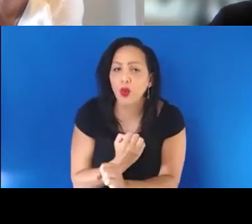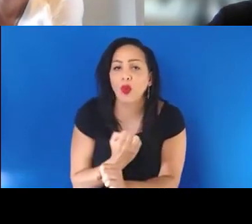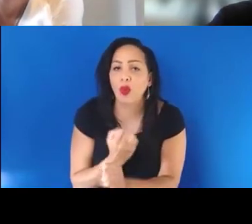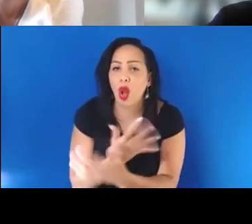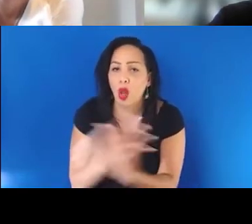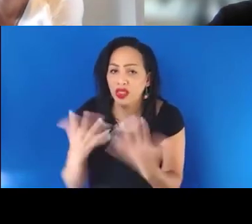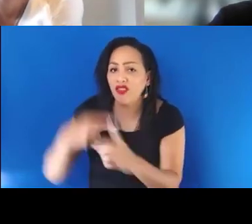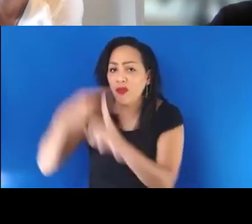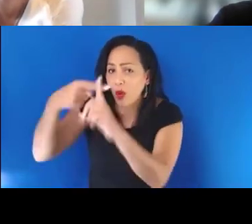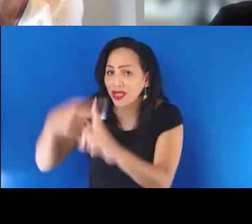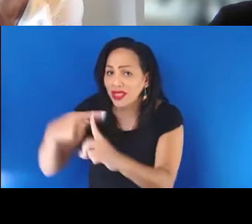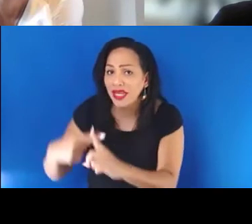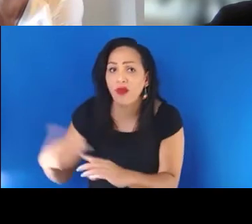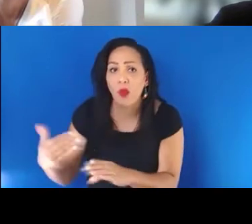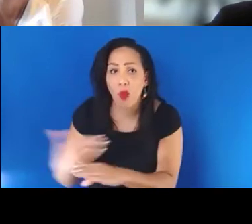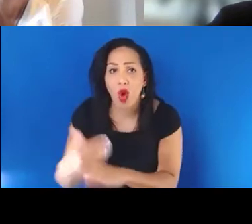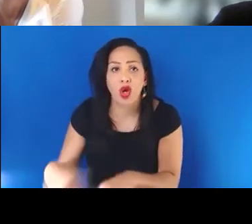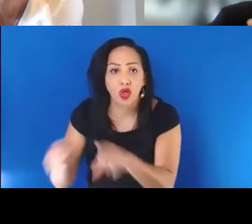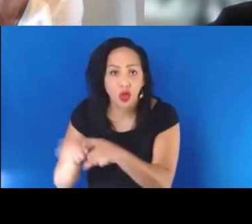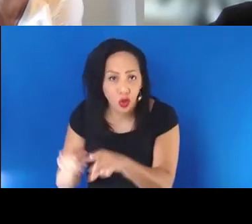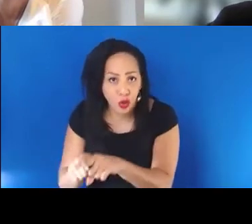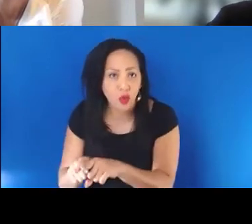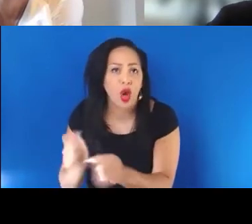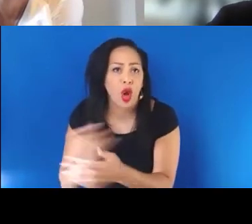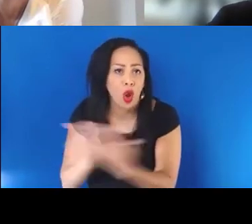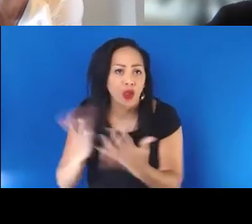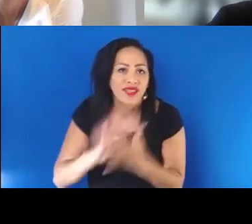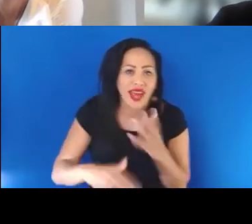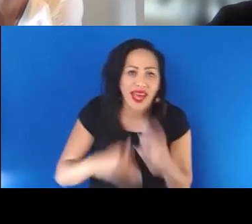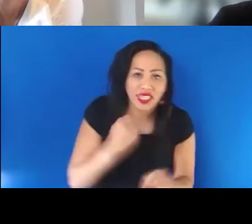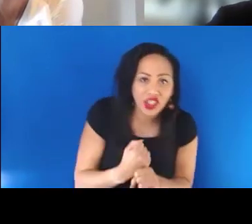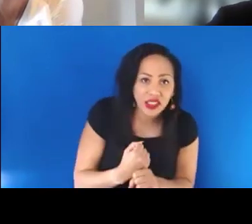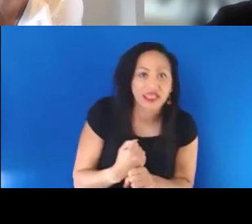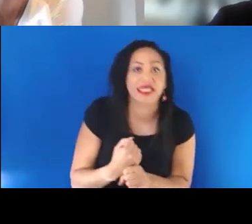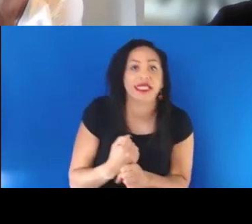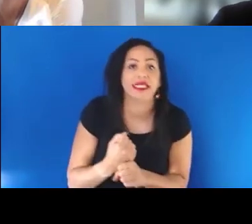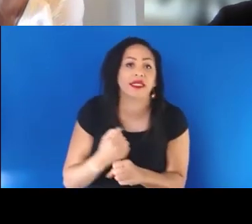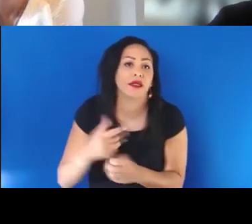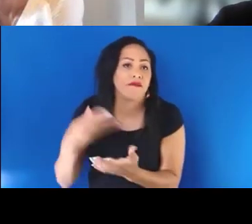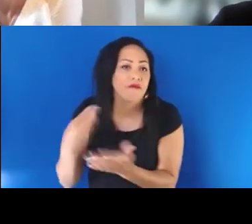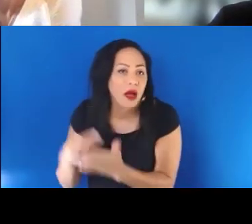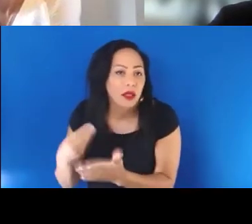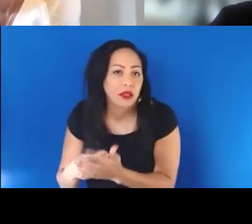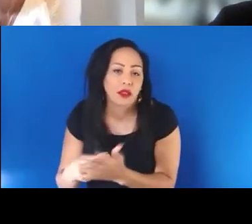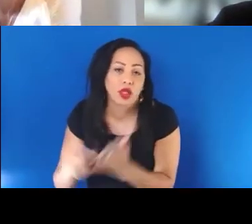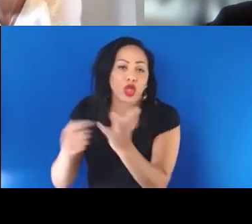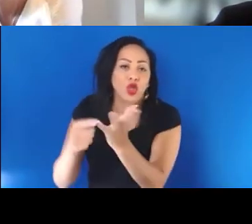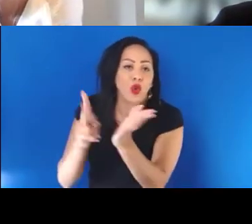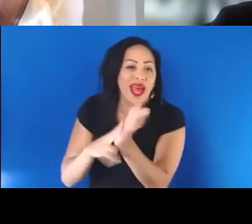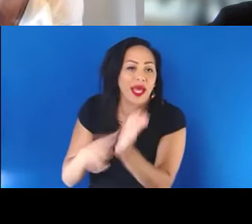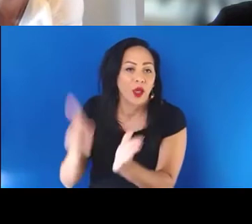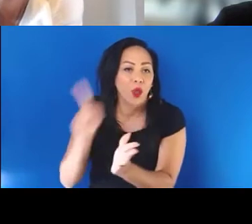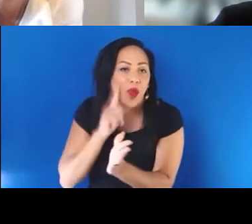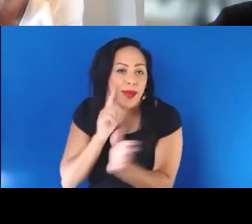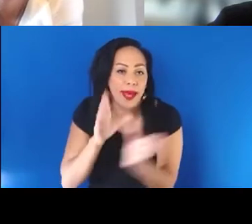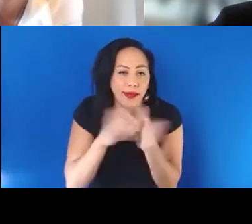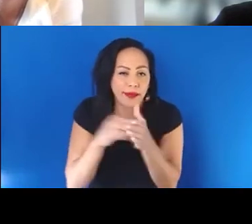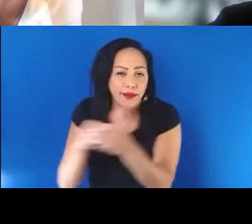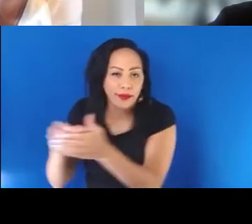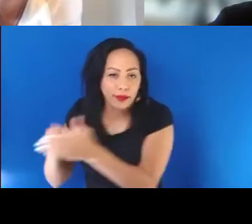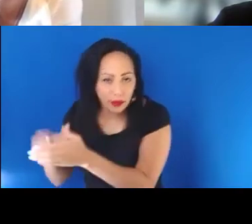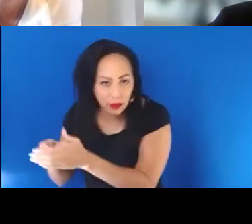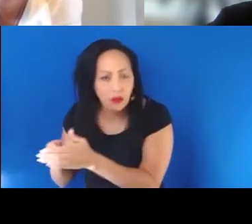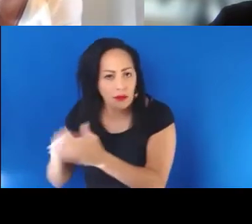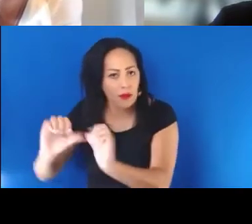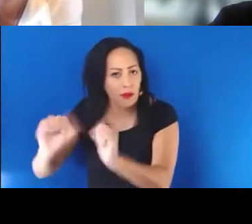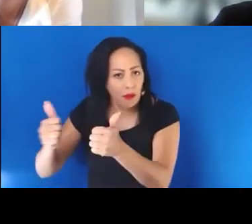pushed, and the agencies, funds and programs like UN Women, although UN Women is a newcomer, but historically agencies, funds and